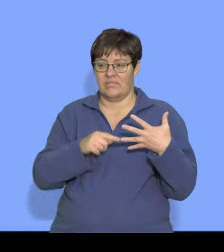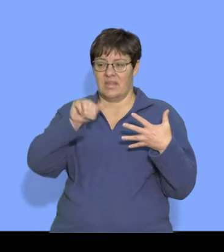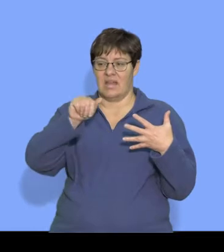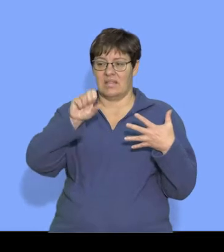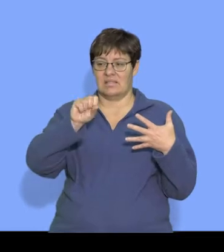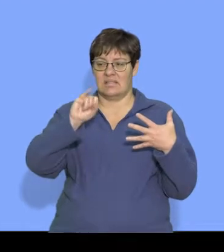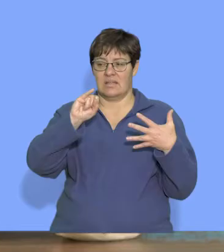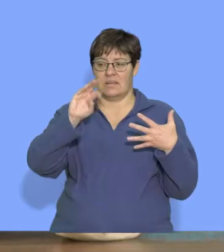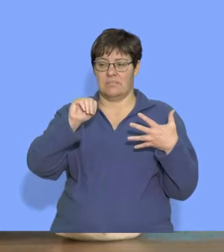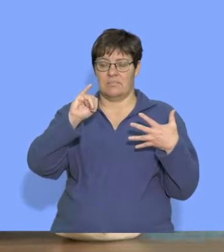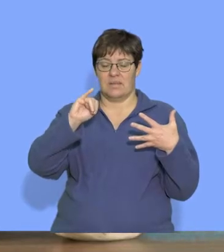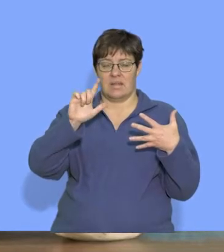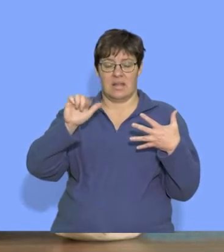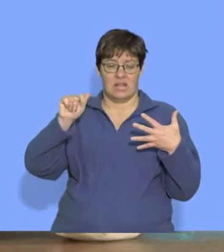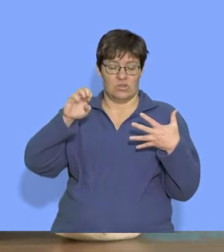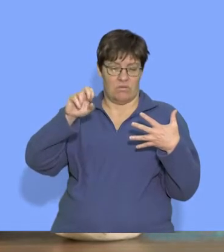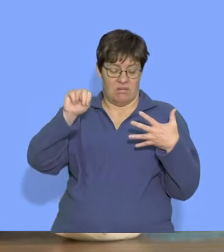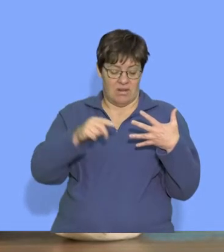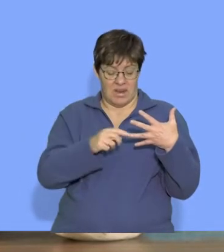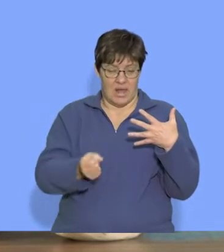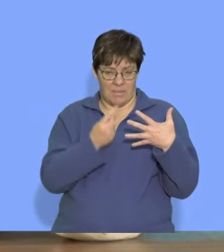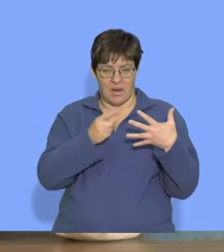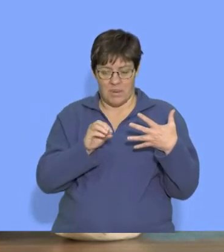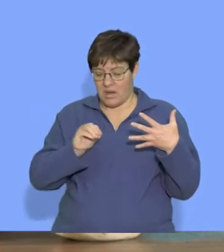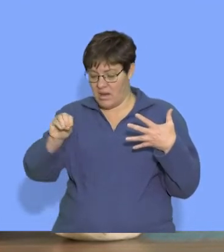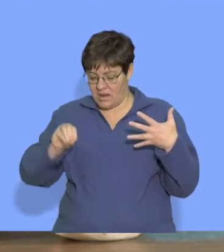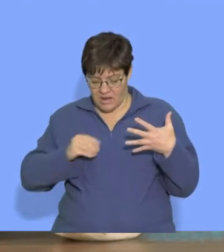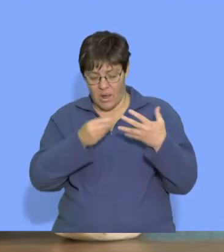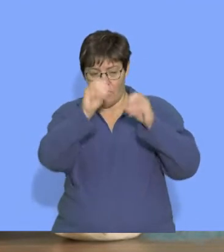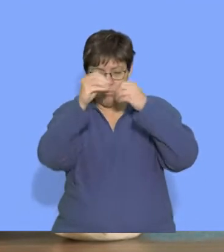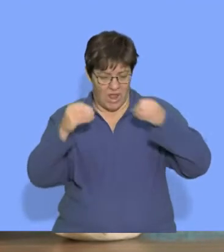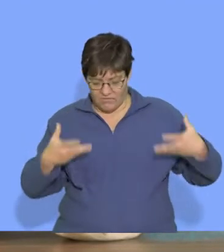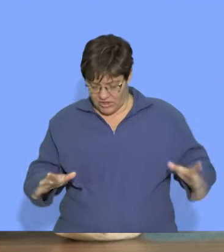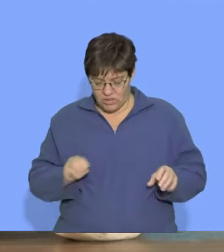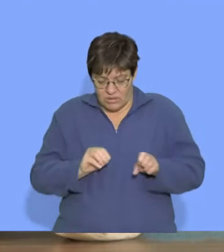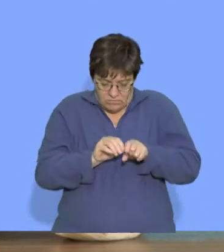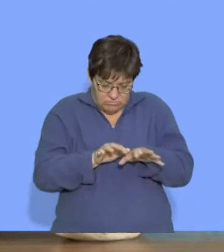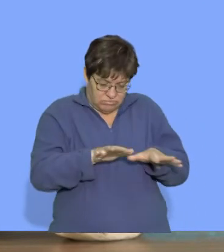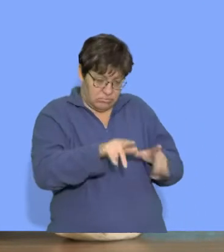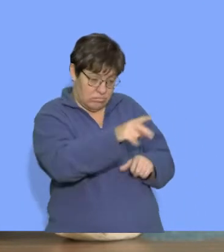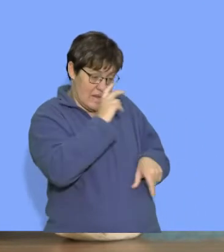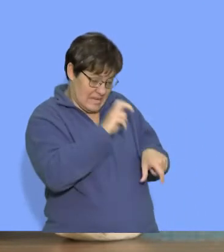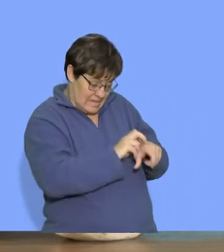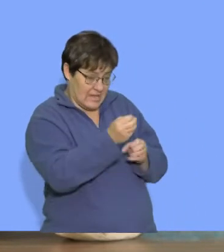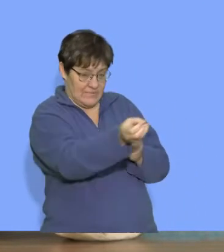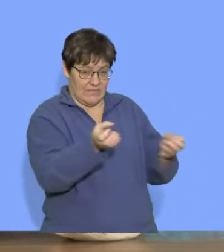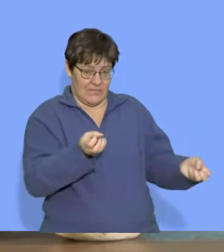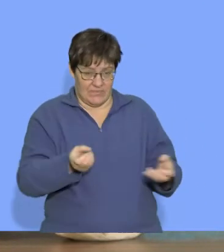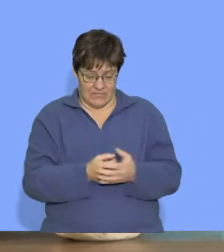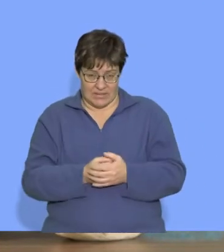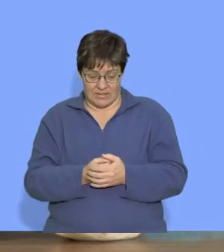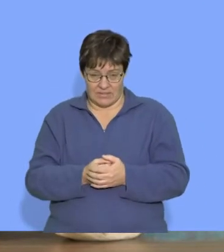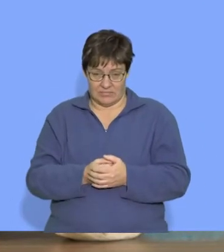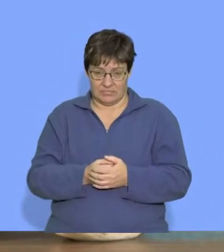Assimilated essentially means breaking things down and then taking them and using them to make what the body needs.